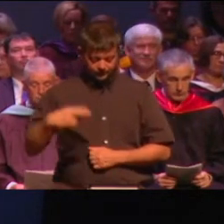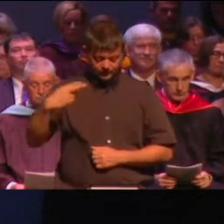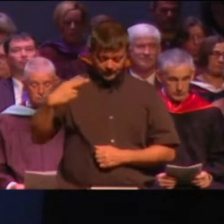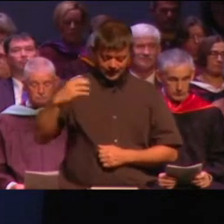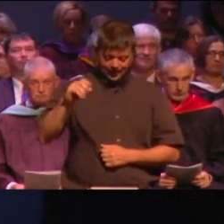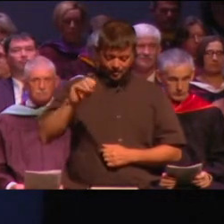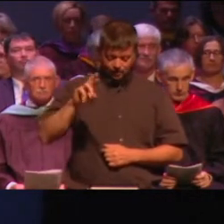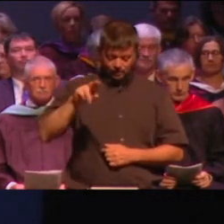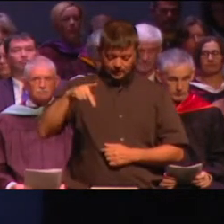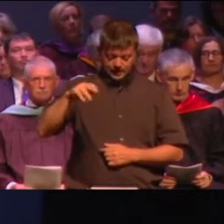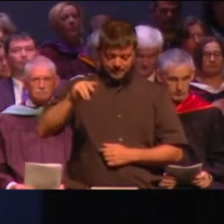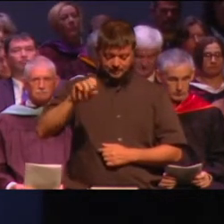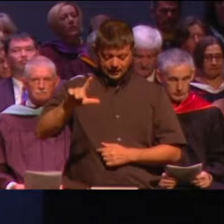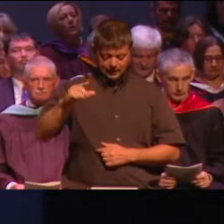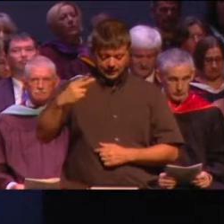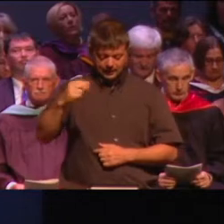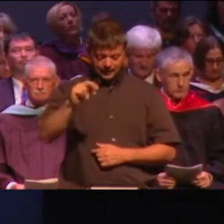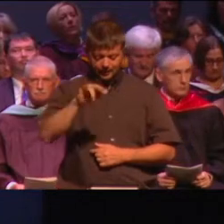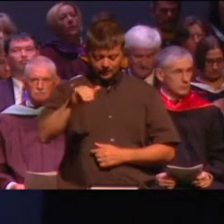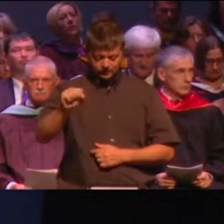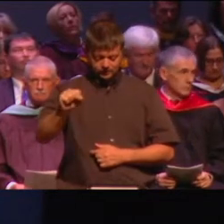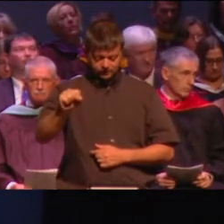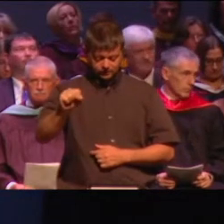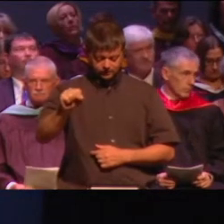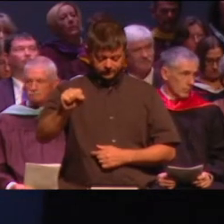Heather Powell Harris.